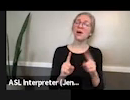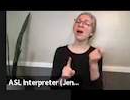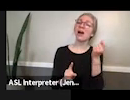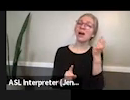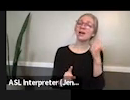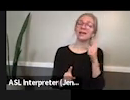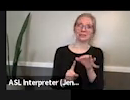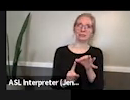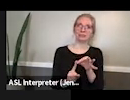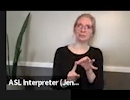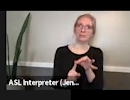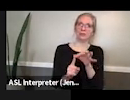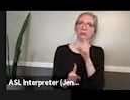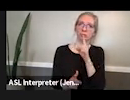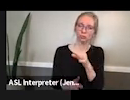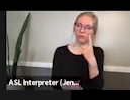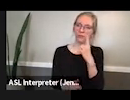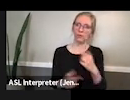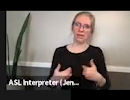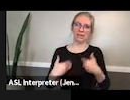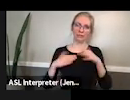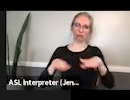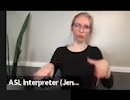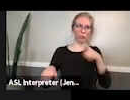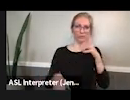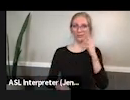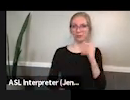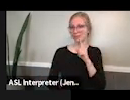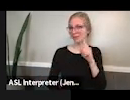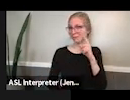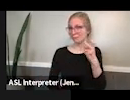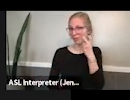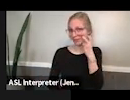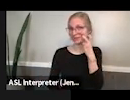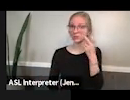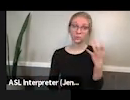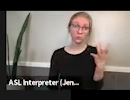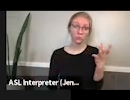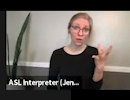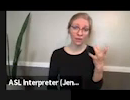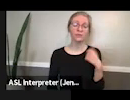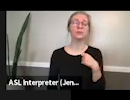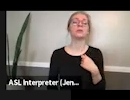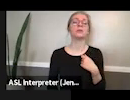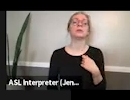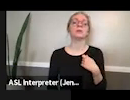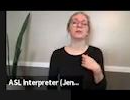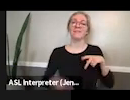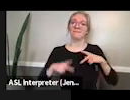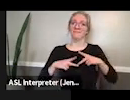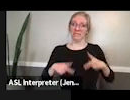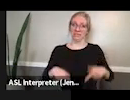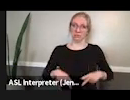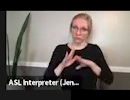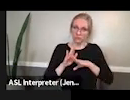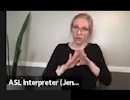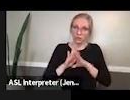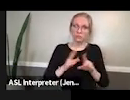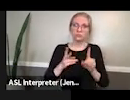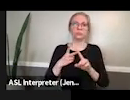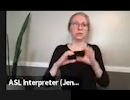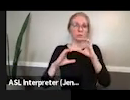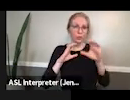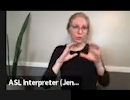true for young children who experience deafblindness, because physical development, communication